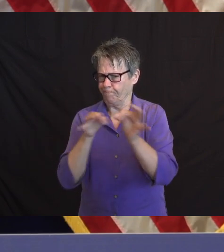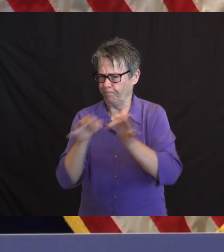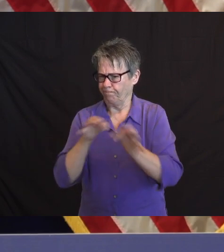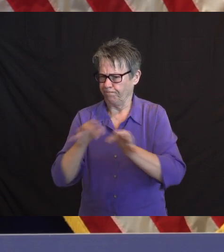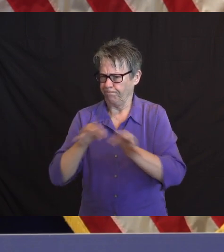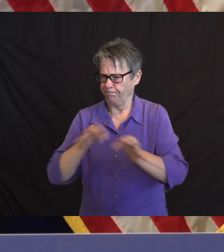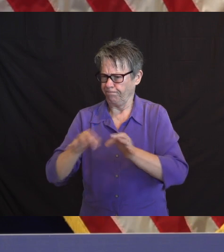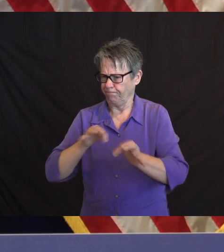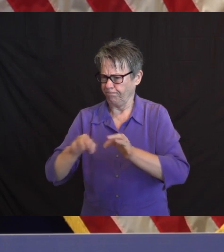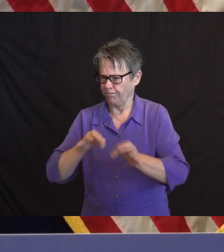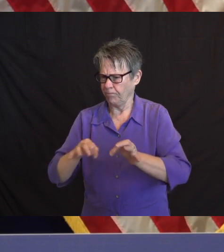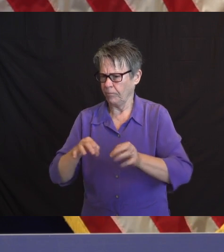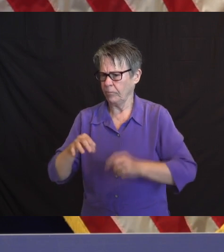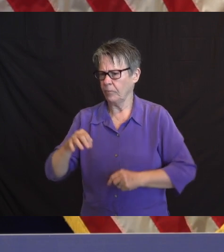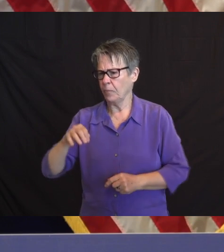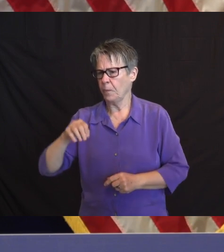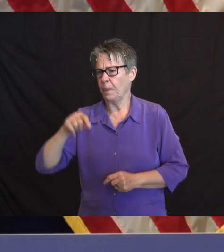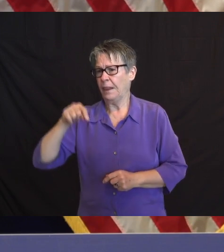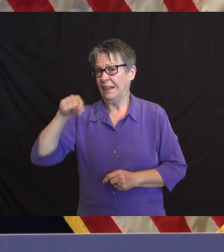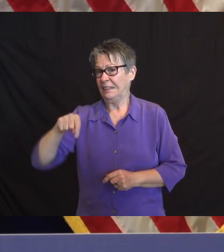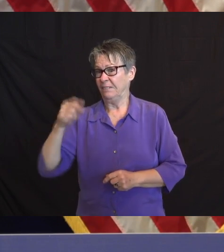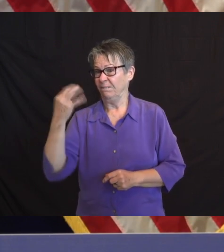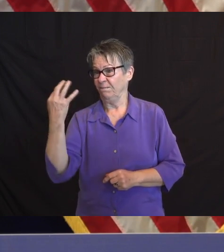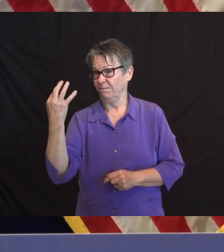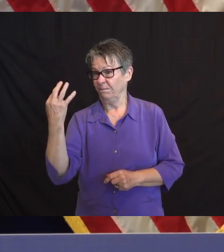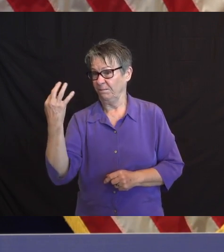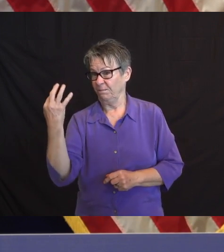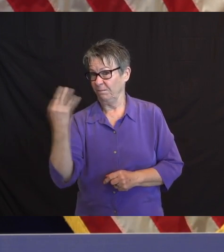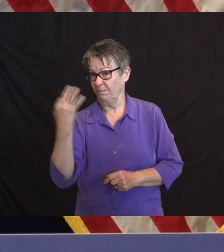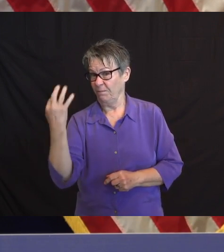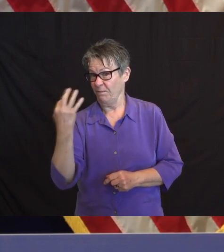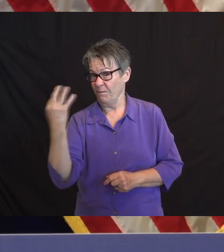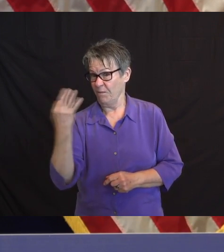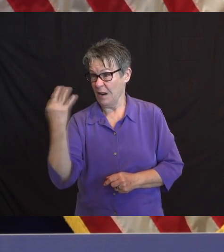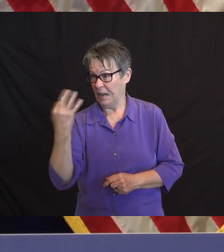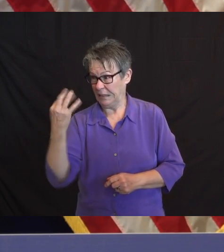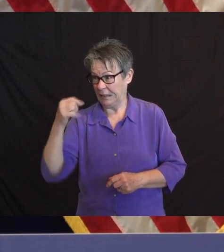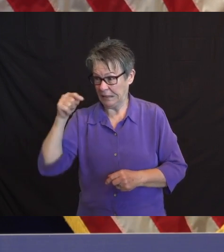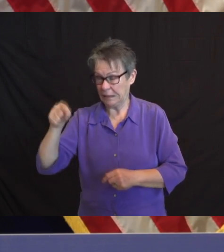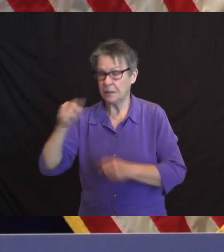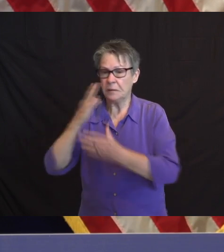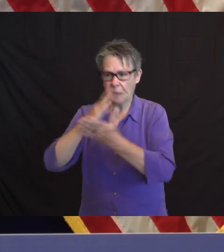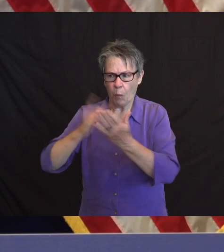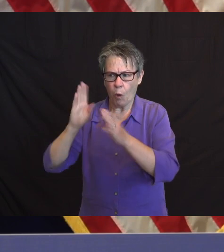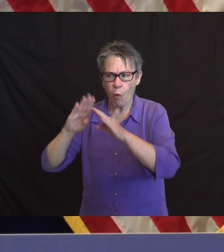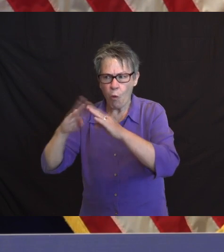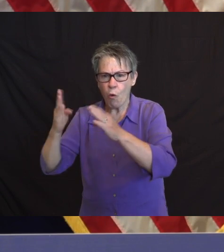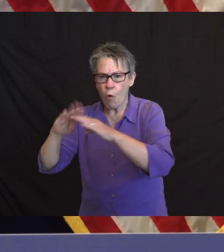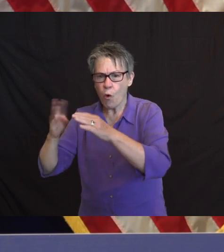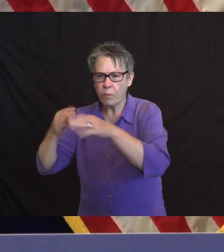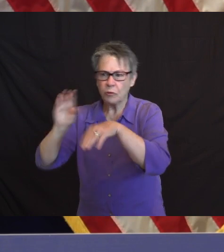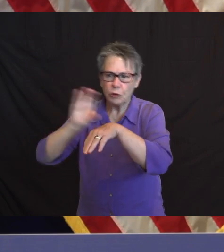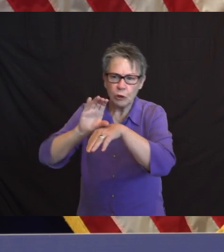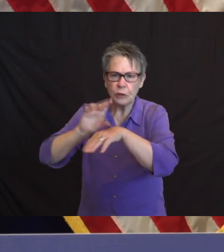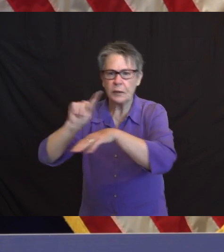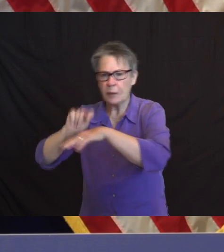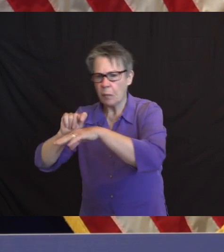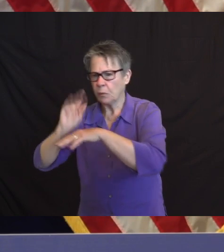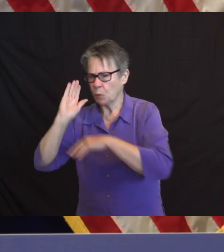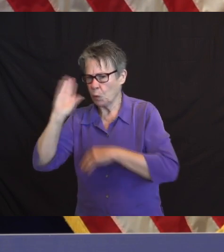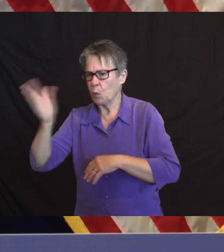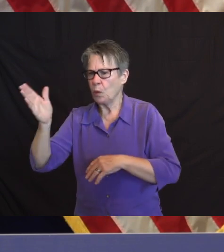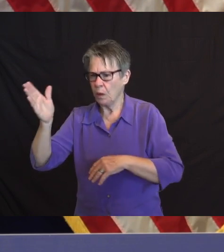outdoor dining. We have non-essential retail, and we have daycare, all on Monday the